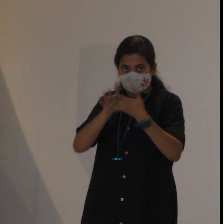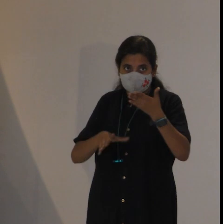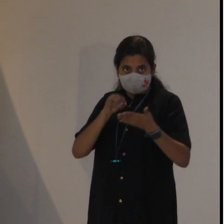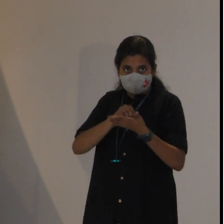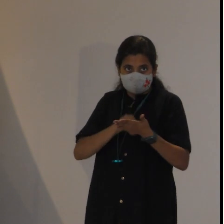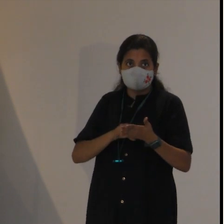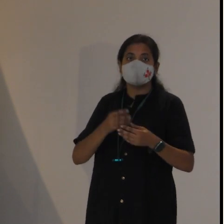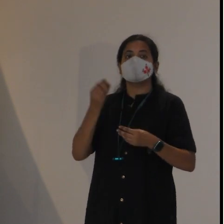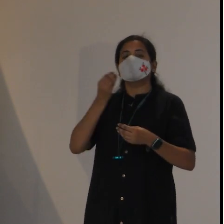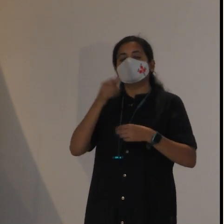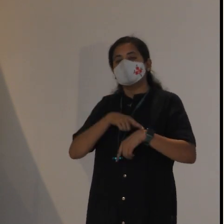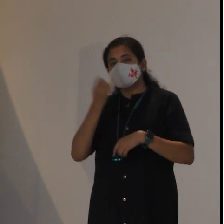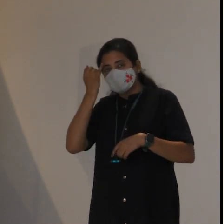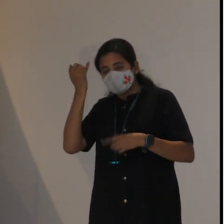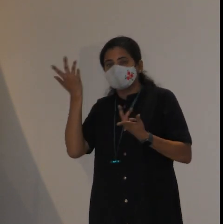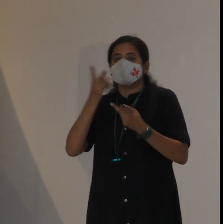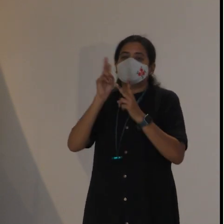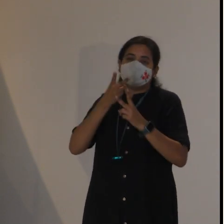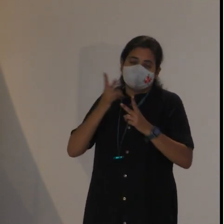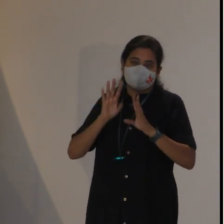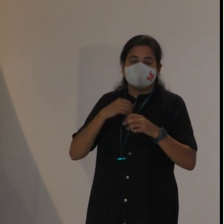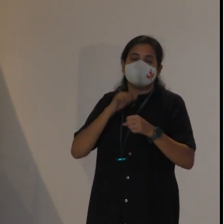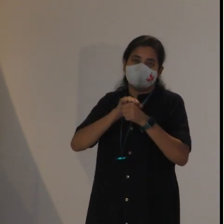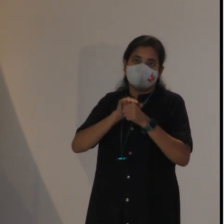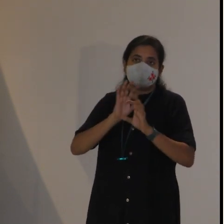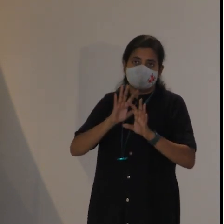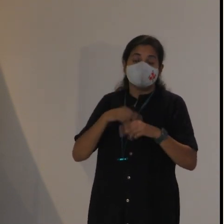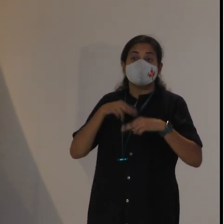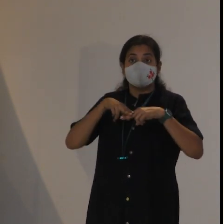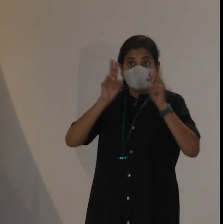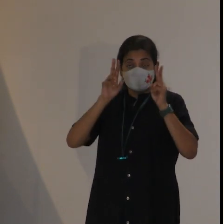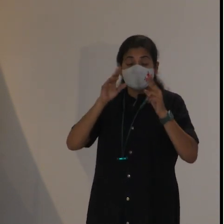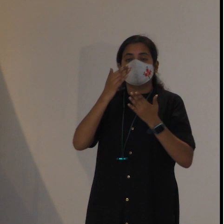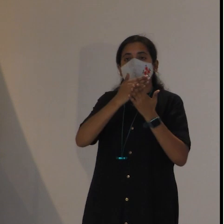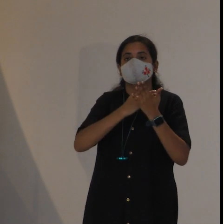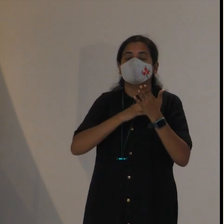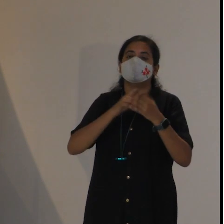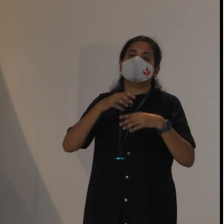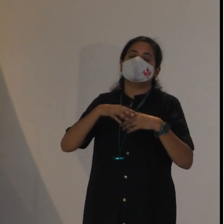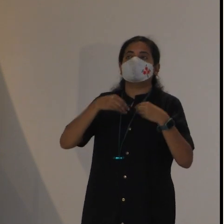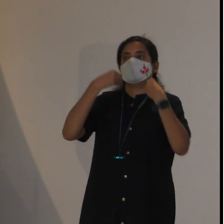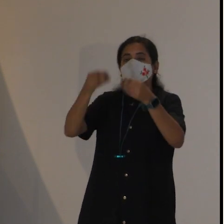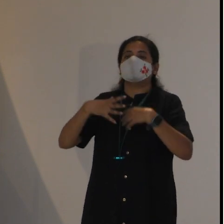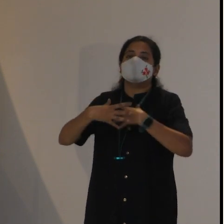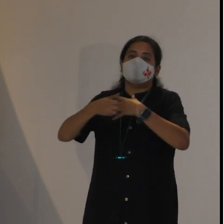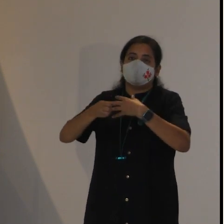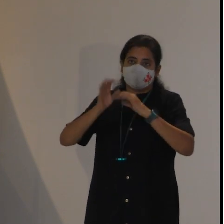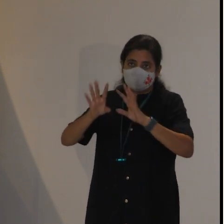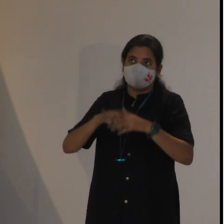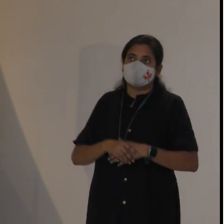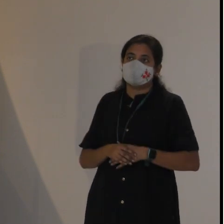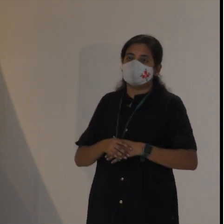Sometimes it's factual, sometimes it's idea-wise, and we work on that. And then finally the episode is sent for recording, and then we're building up